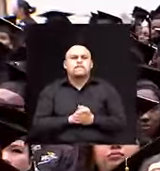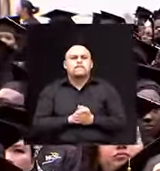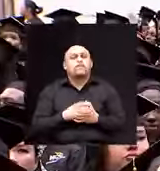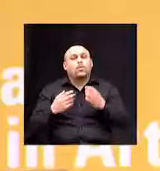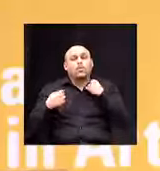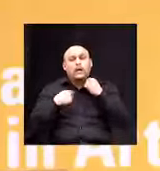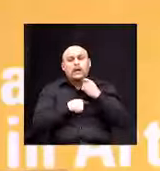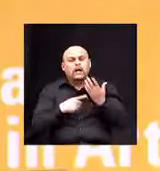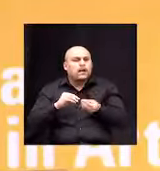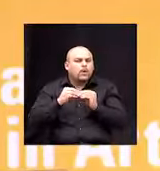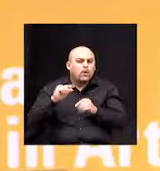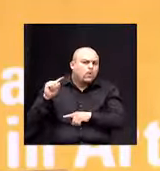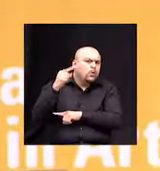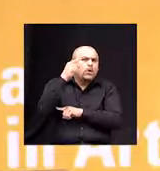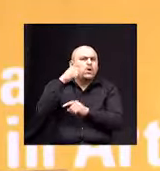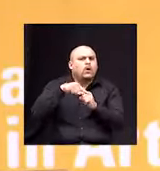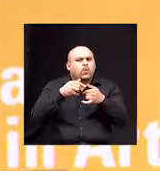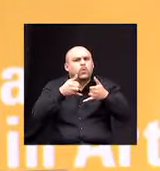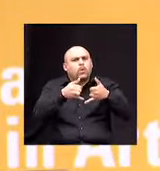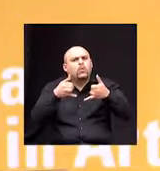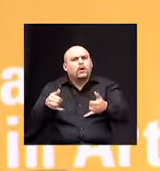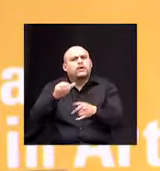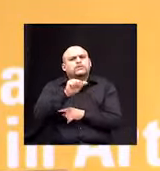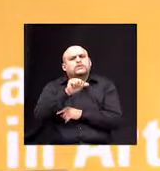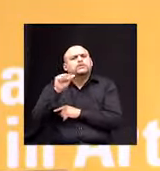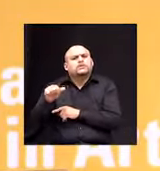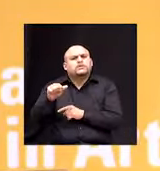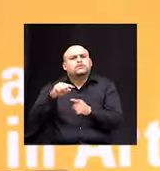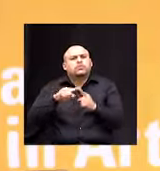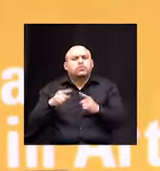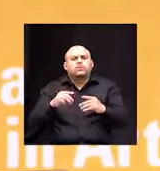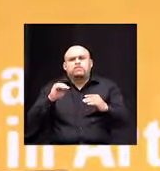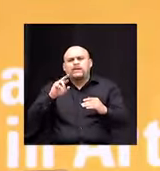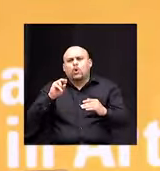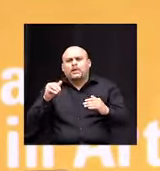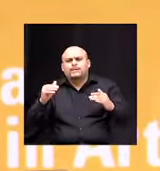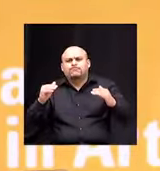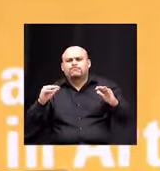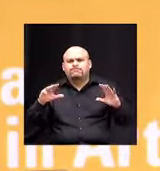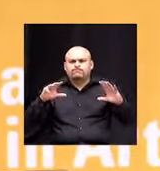We are number one in awarding associate degrees to minorities.